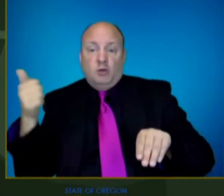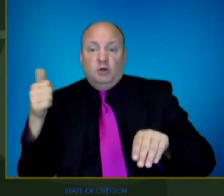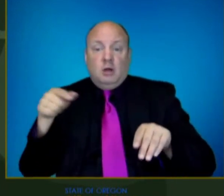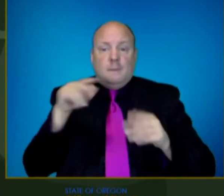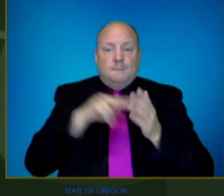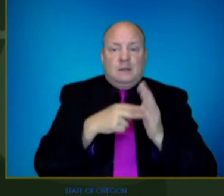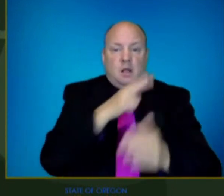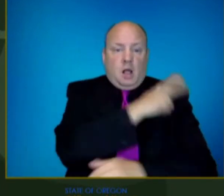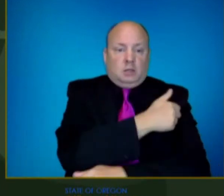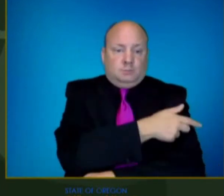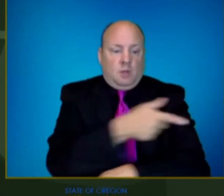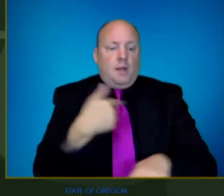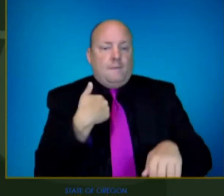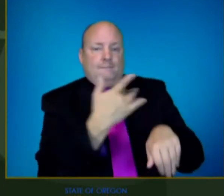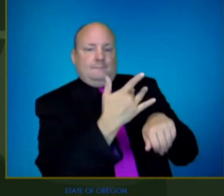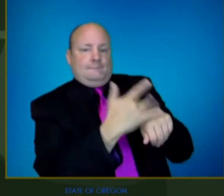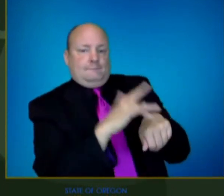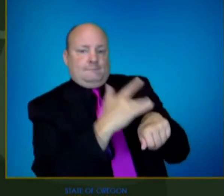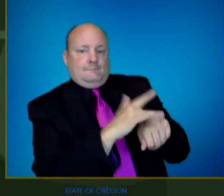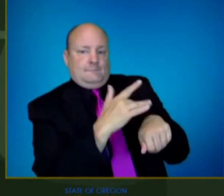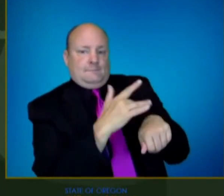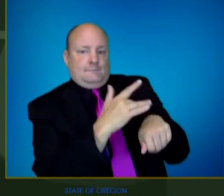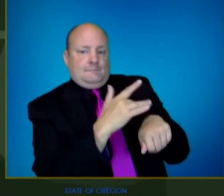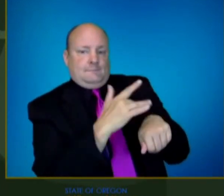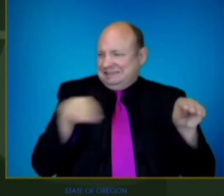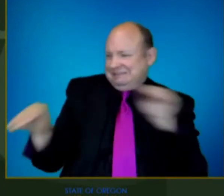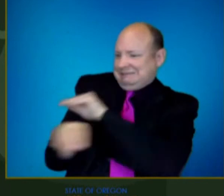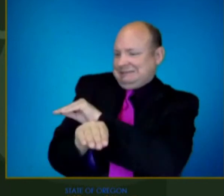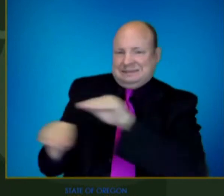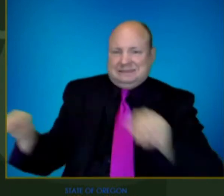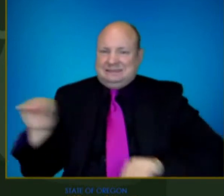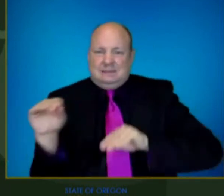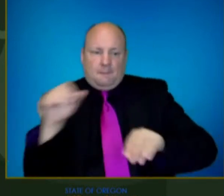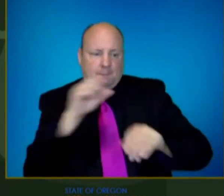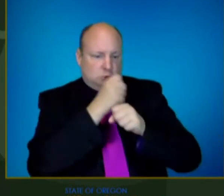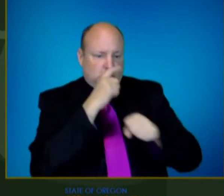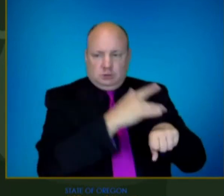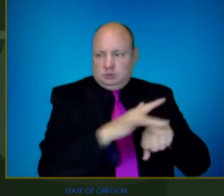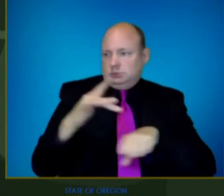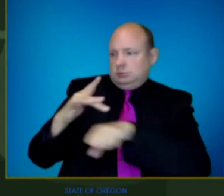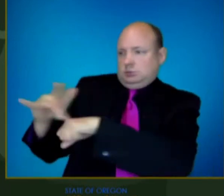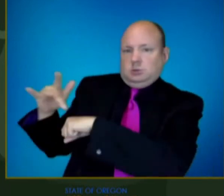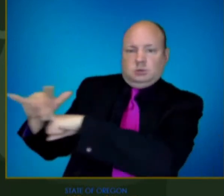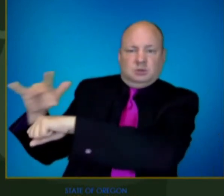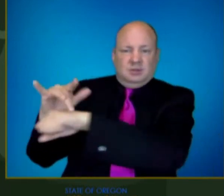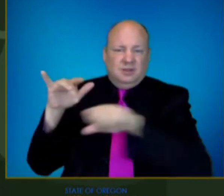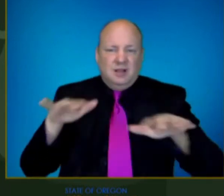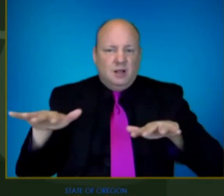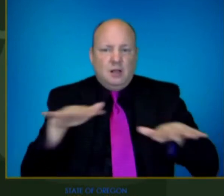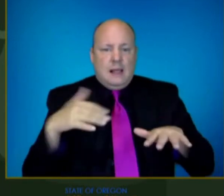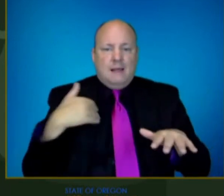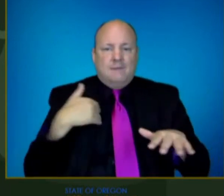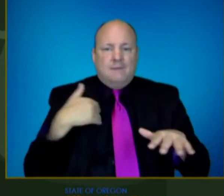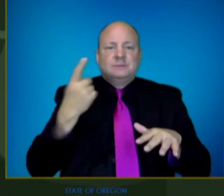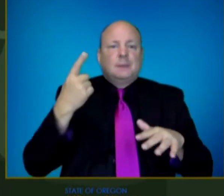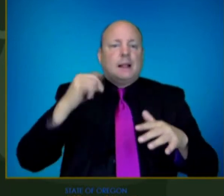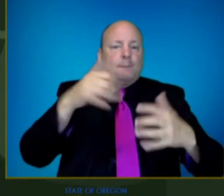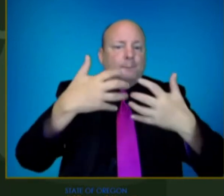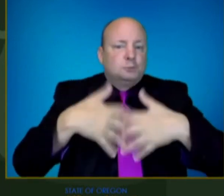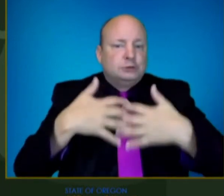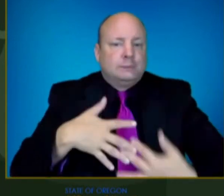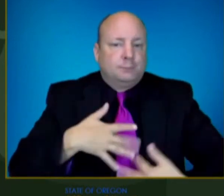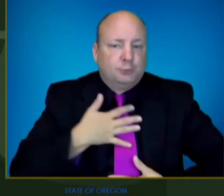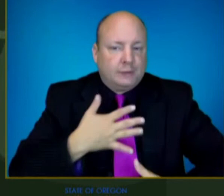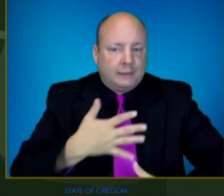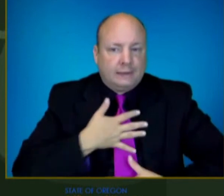facilitate hospitals working together to ensure respiratory equipment can be repositioned around the state to help facilities facing the most critical need